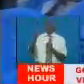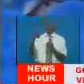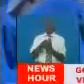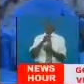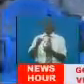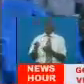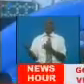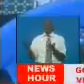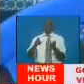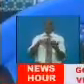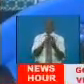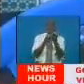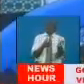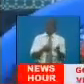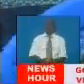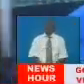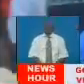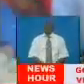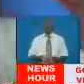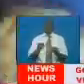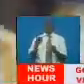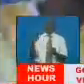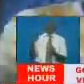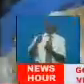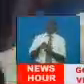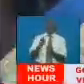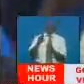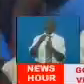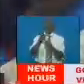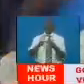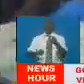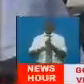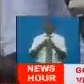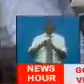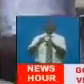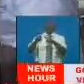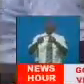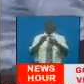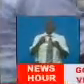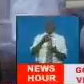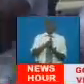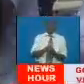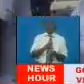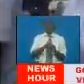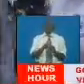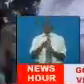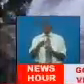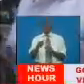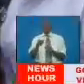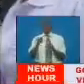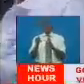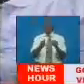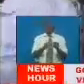inmates who have just joined the home. Over the years, it has received support from various institutions, corporate bodies,